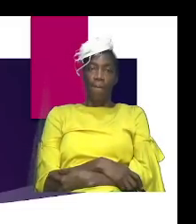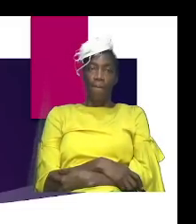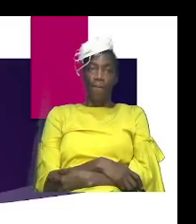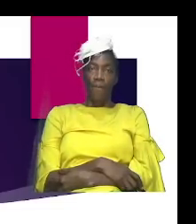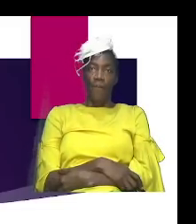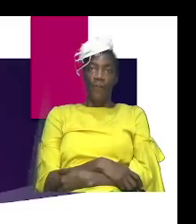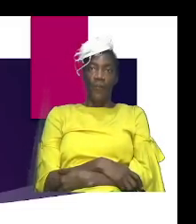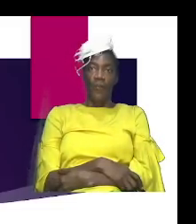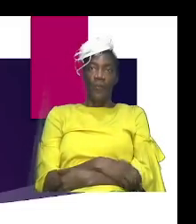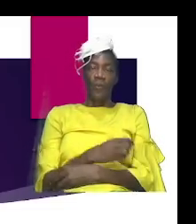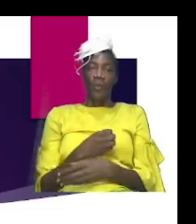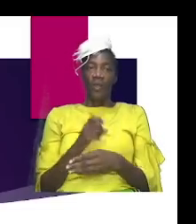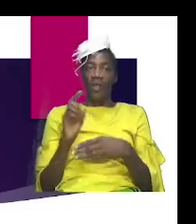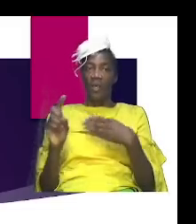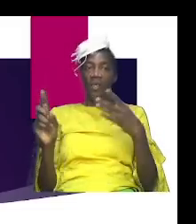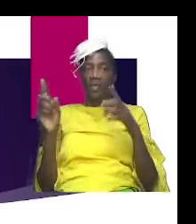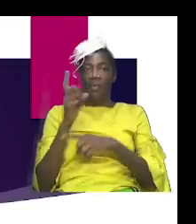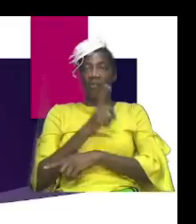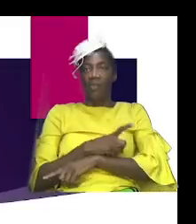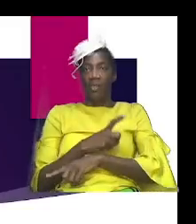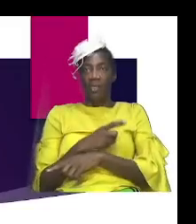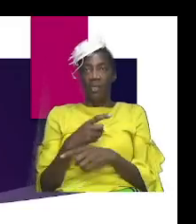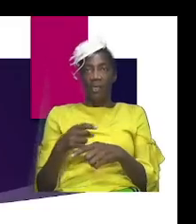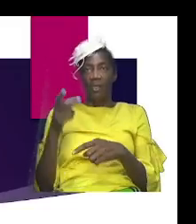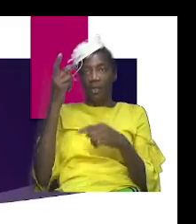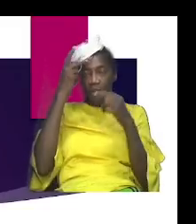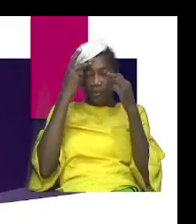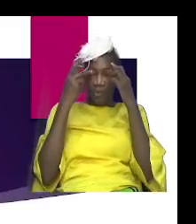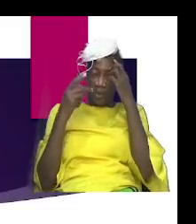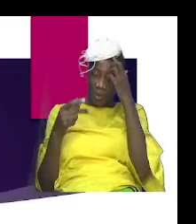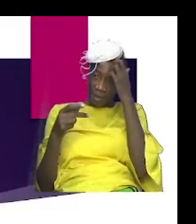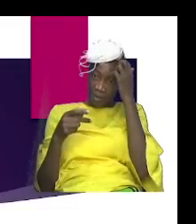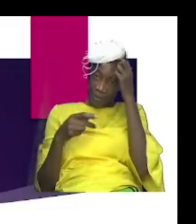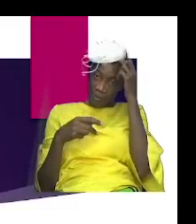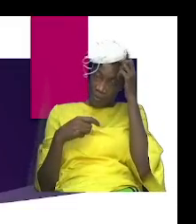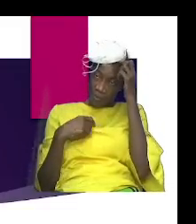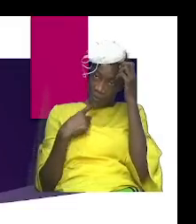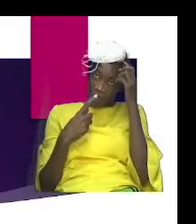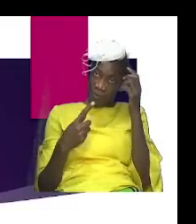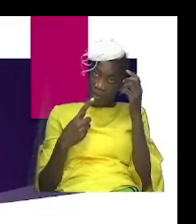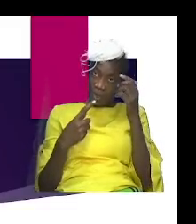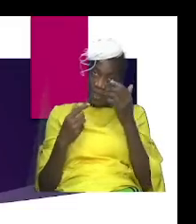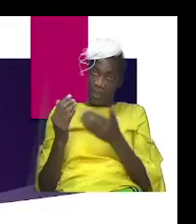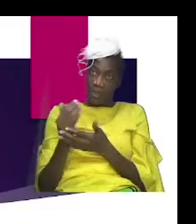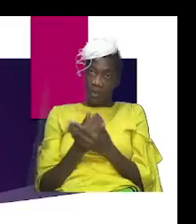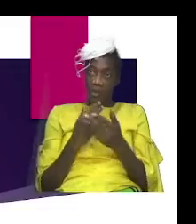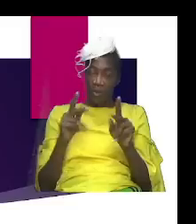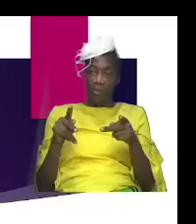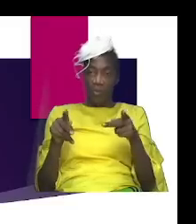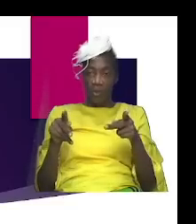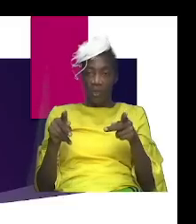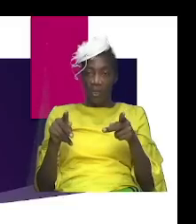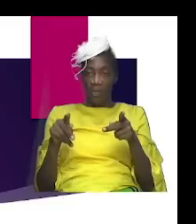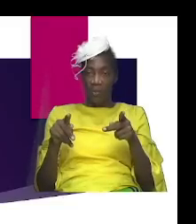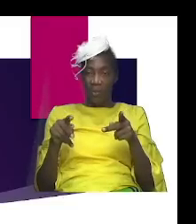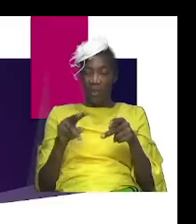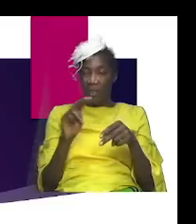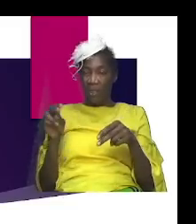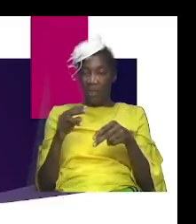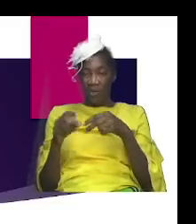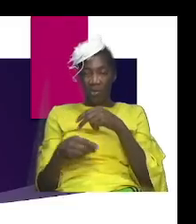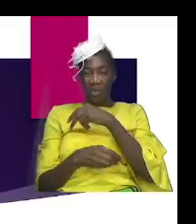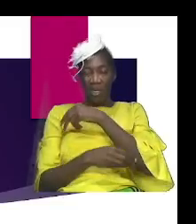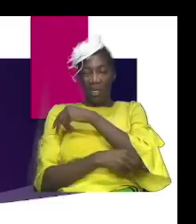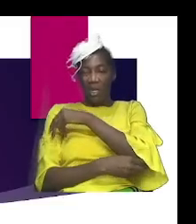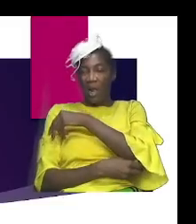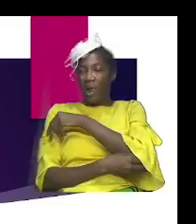the end of the day, Paul was making the point that some folks were trying to build with poor materials.